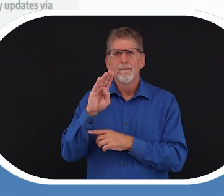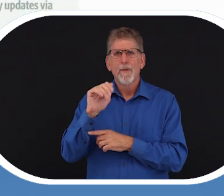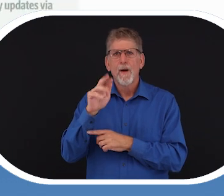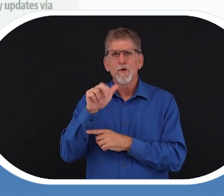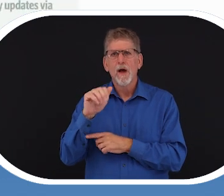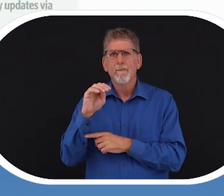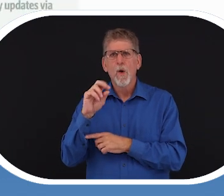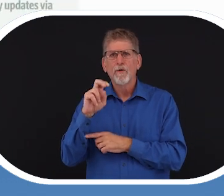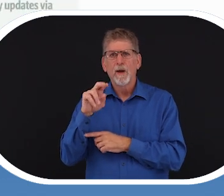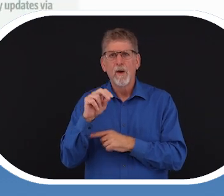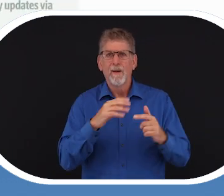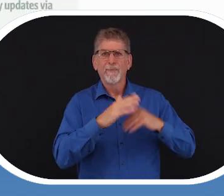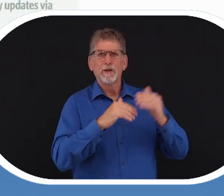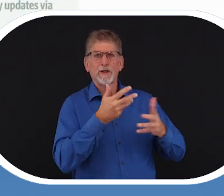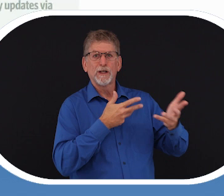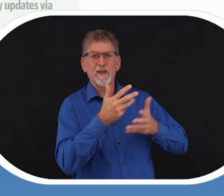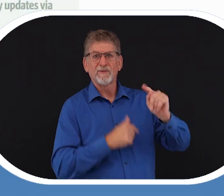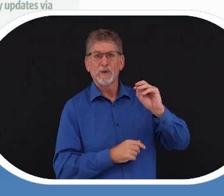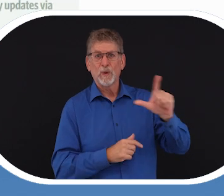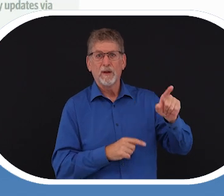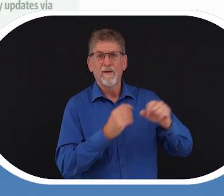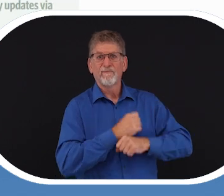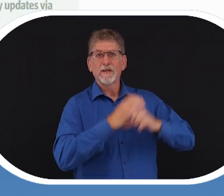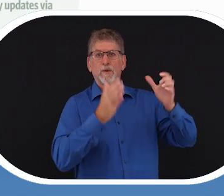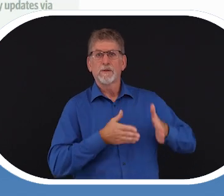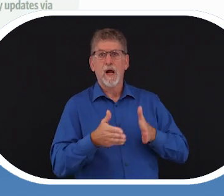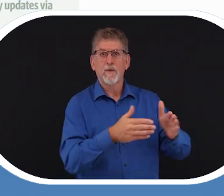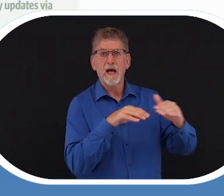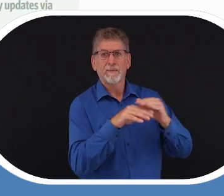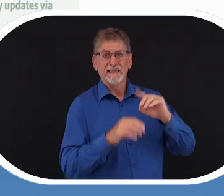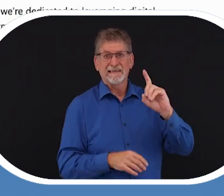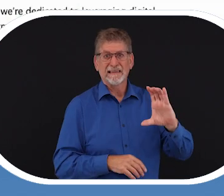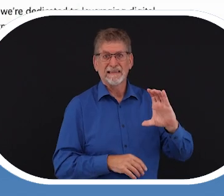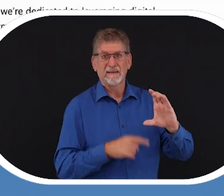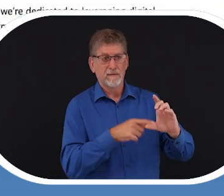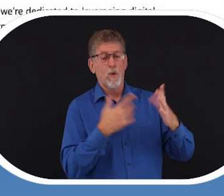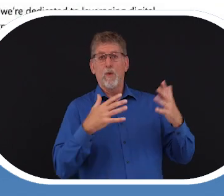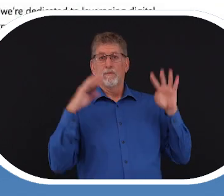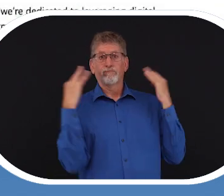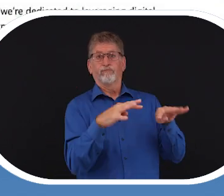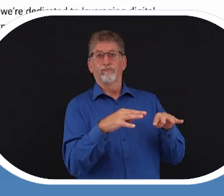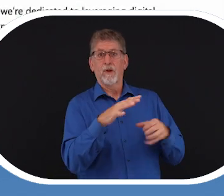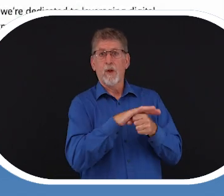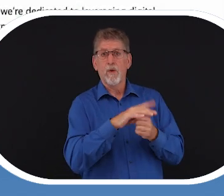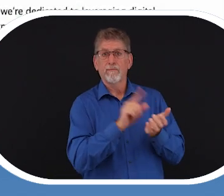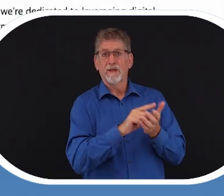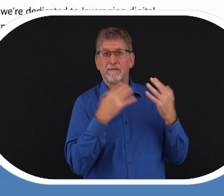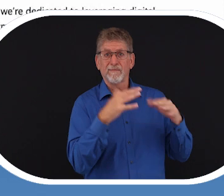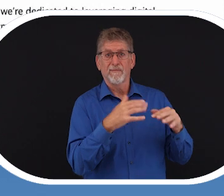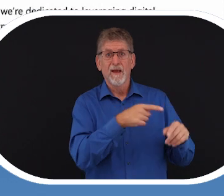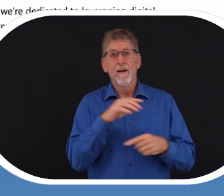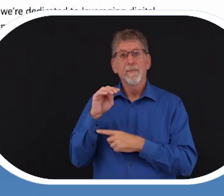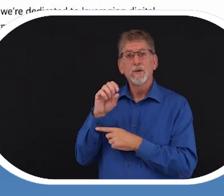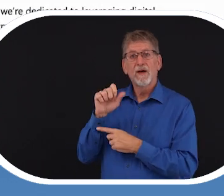interactive tool visualizing sidewalk accessibility in DC, which received local press. Microsoft's AI for Good Lab has been using our data